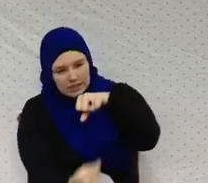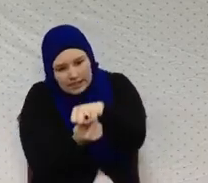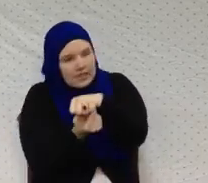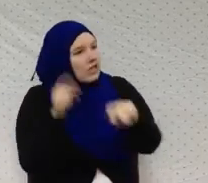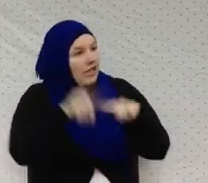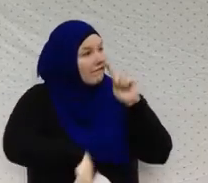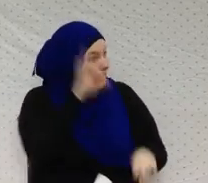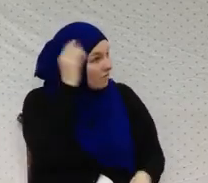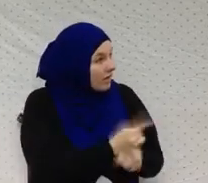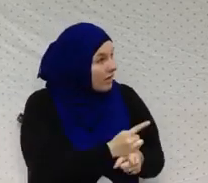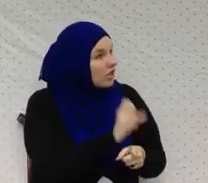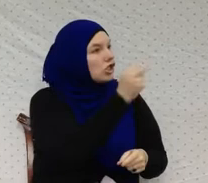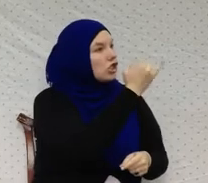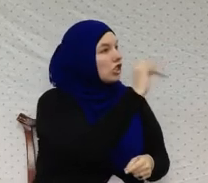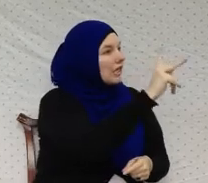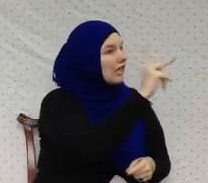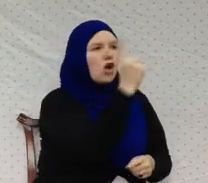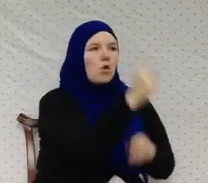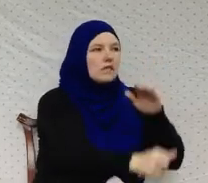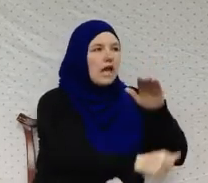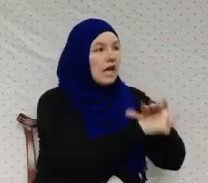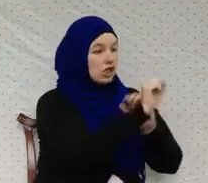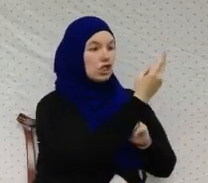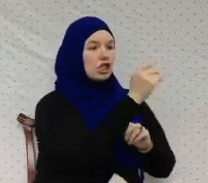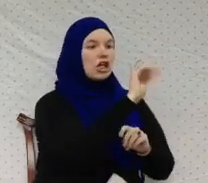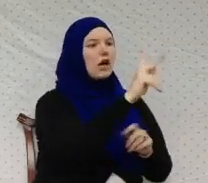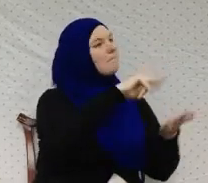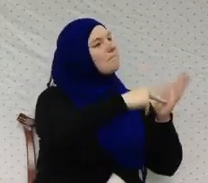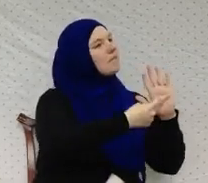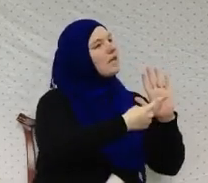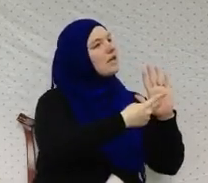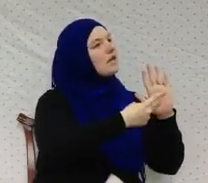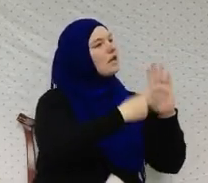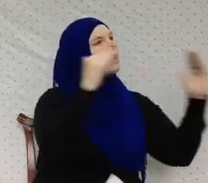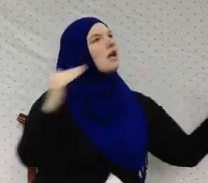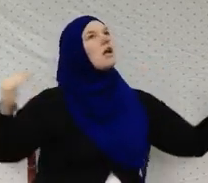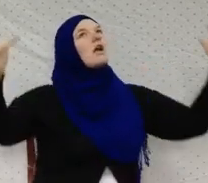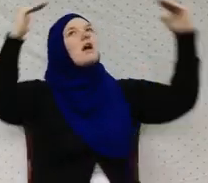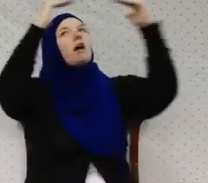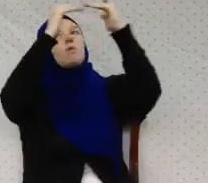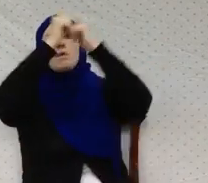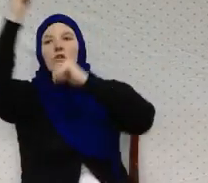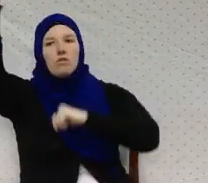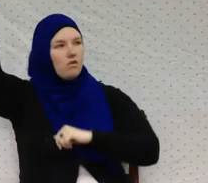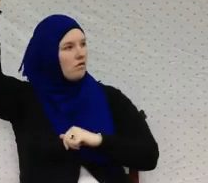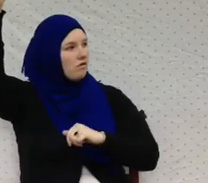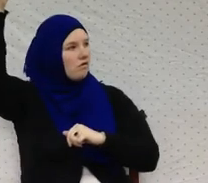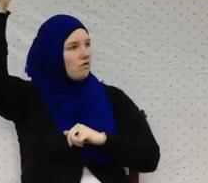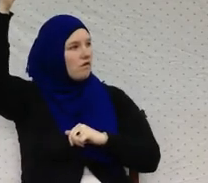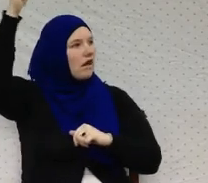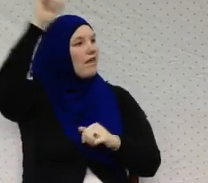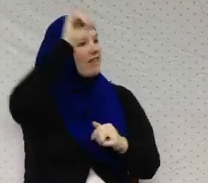never detect. Shirk is embedded in the human